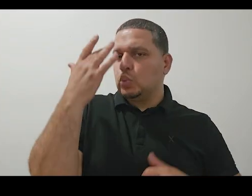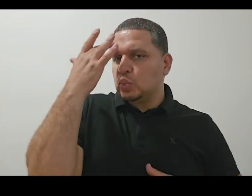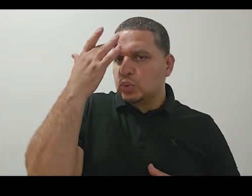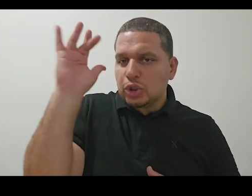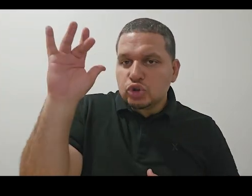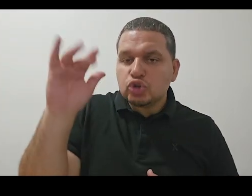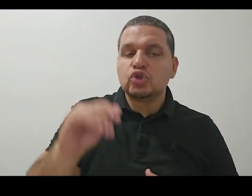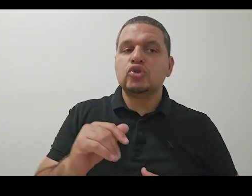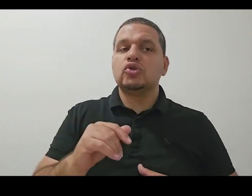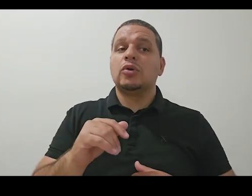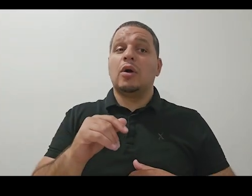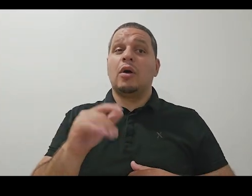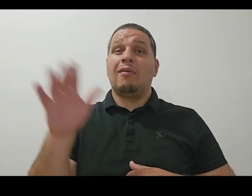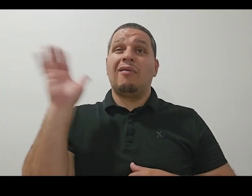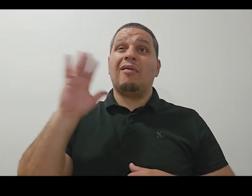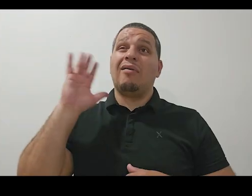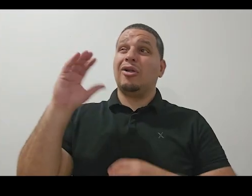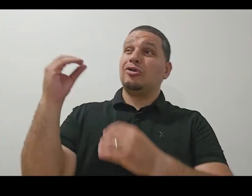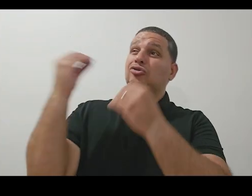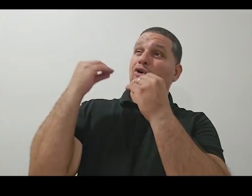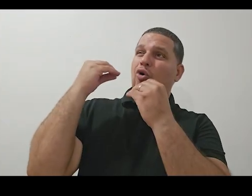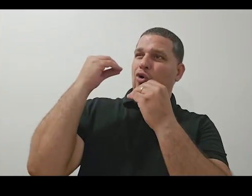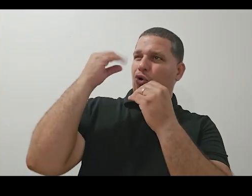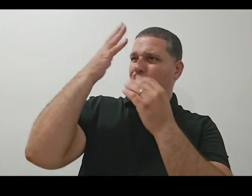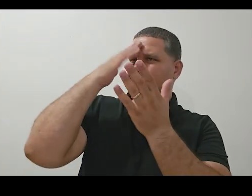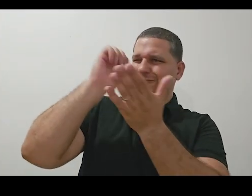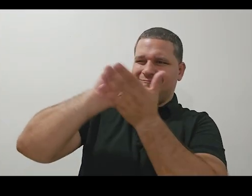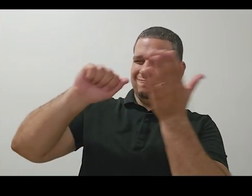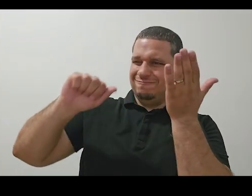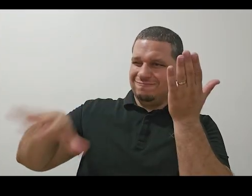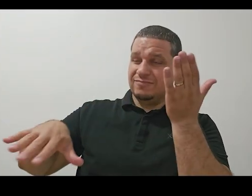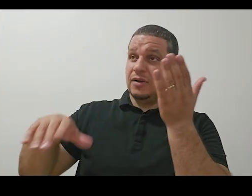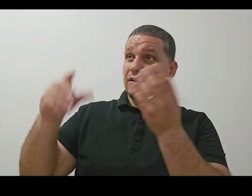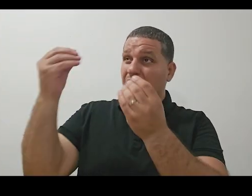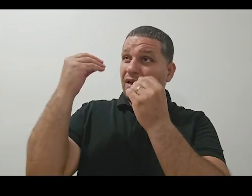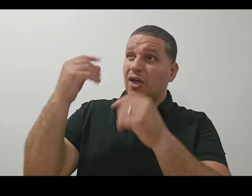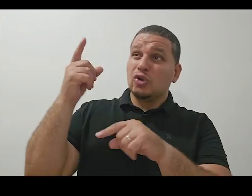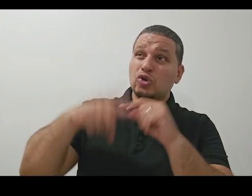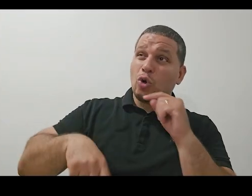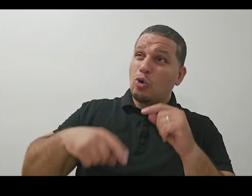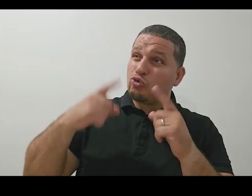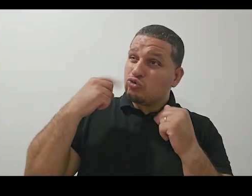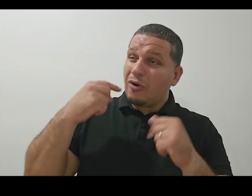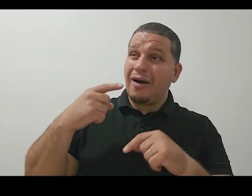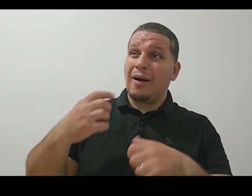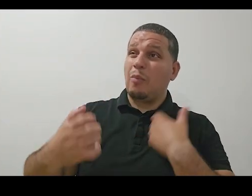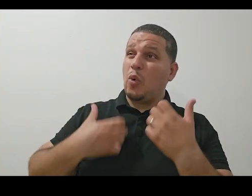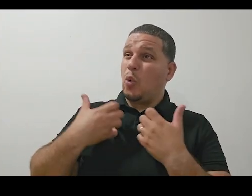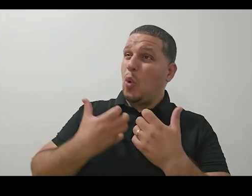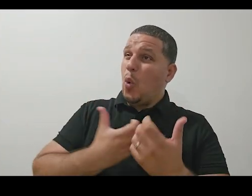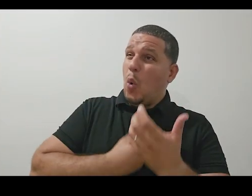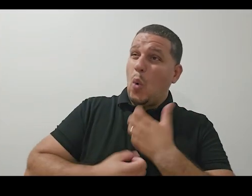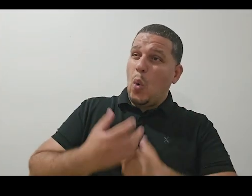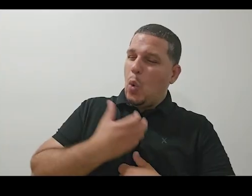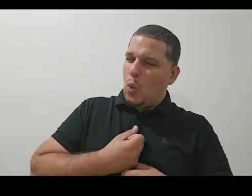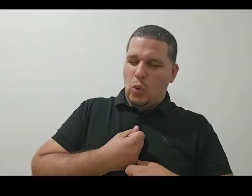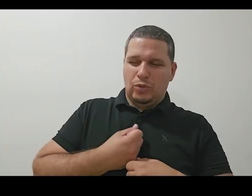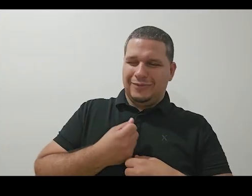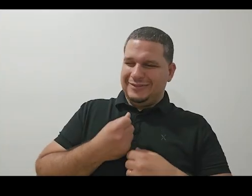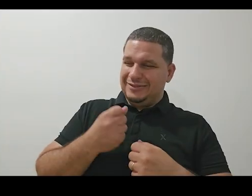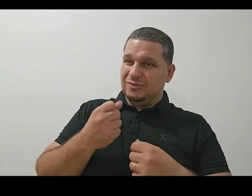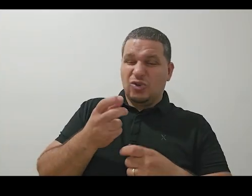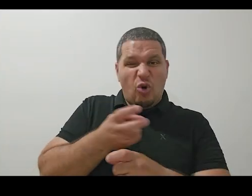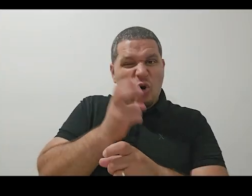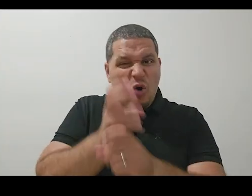erase everything that they were taught about. Hold your emotions, don't cry, don't let it out. Don't. It is